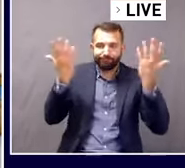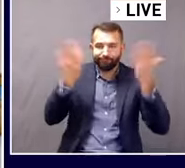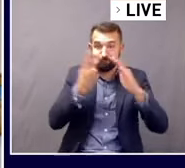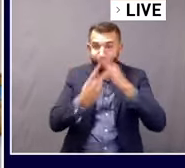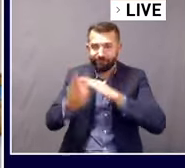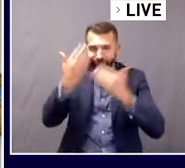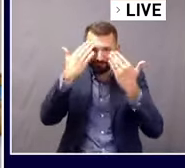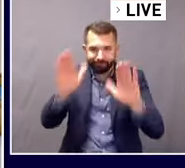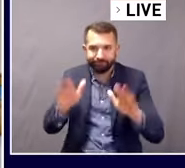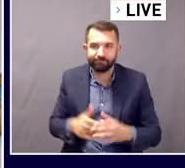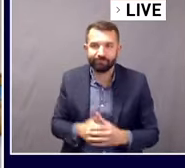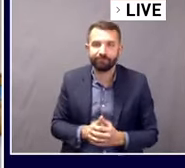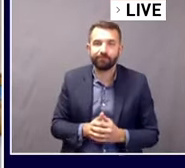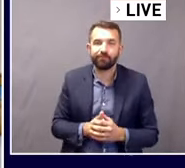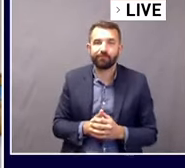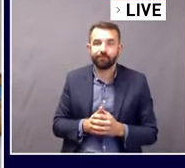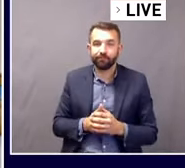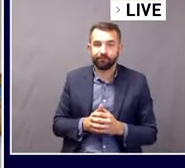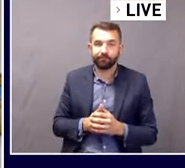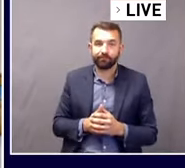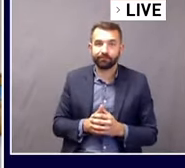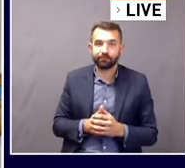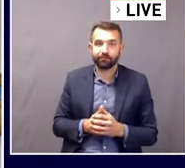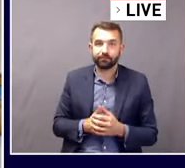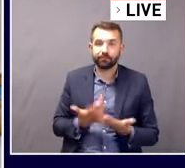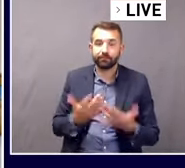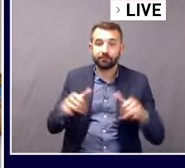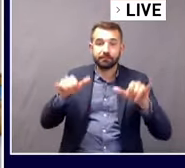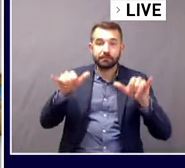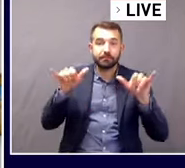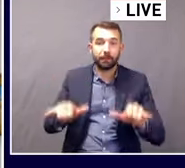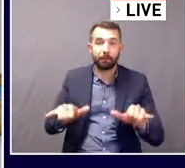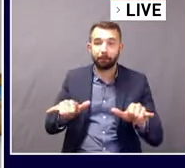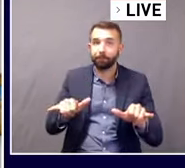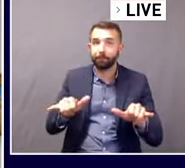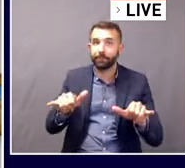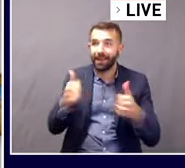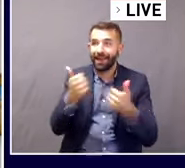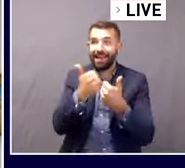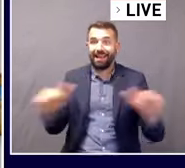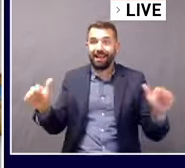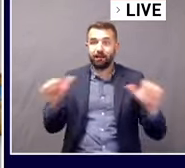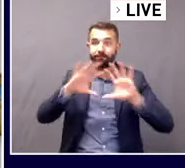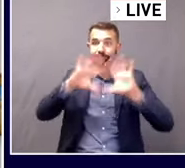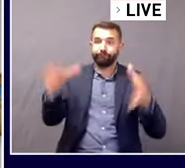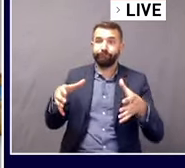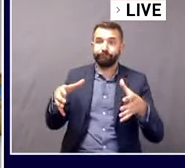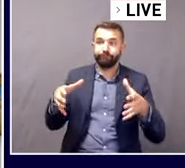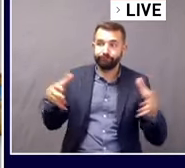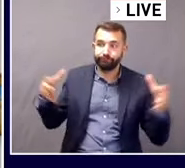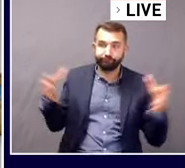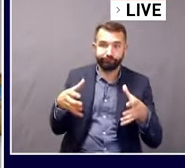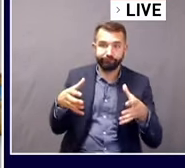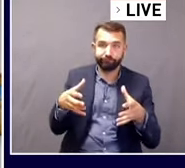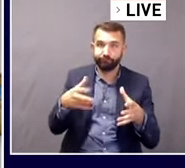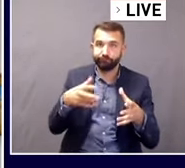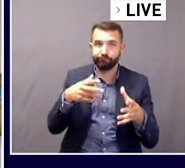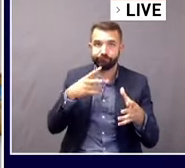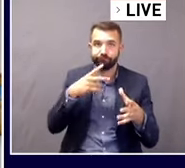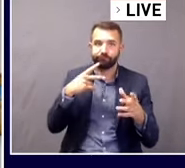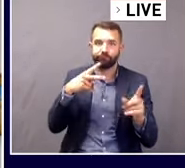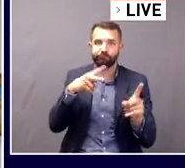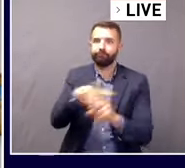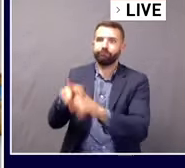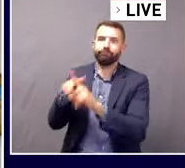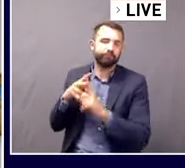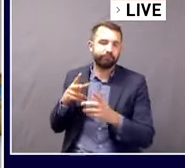same principles that we would apply to any type of gathering will likely apply to COVID-19. That is